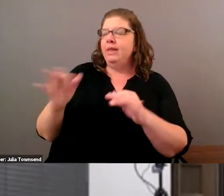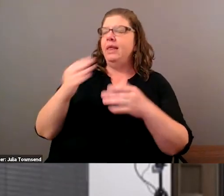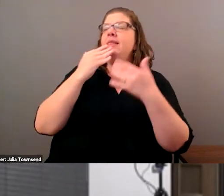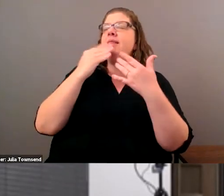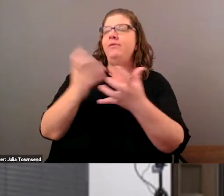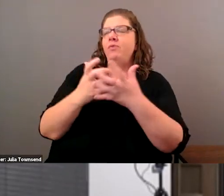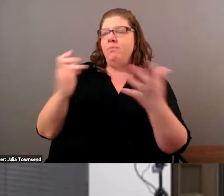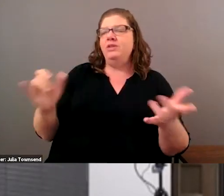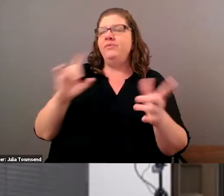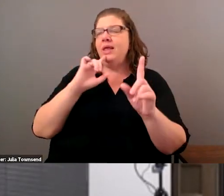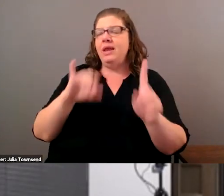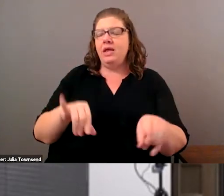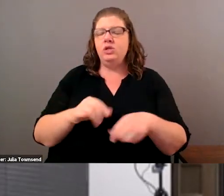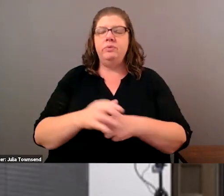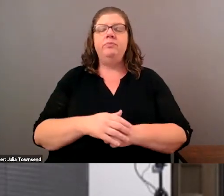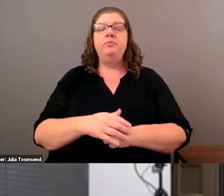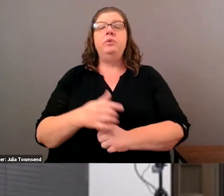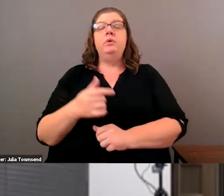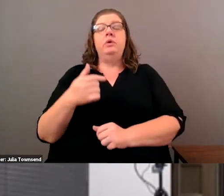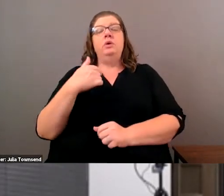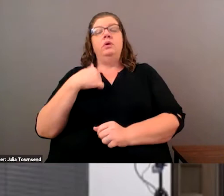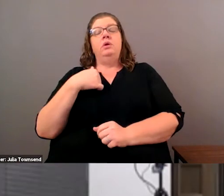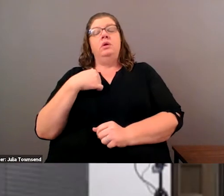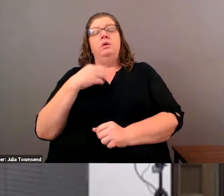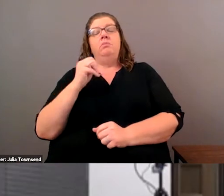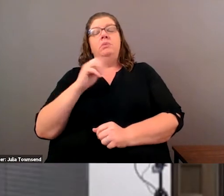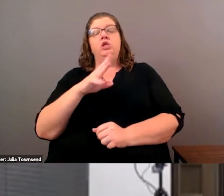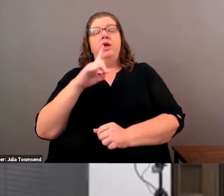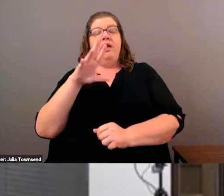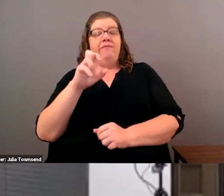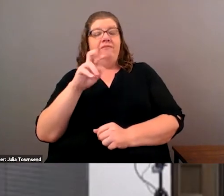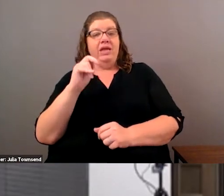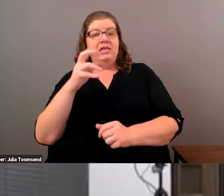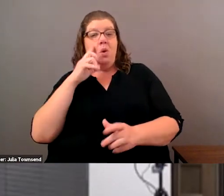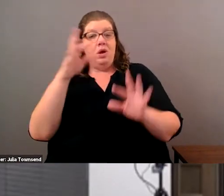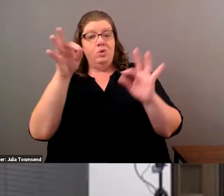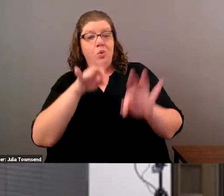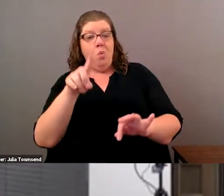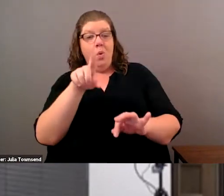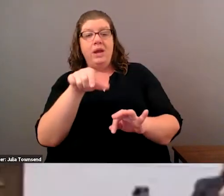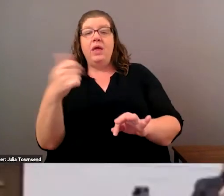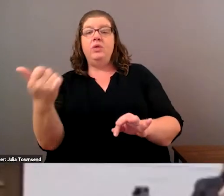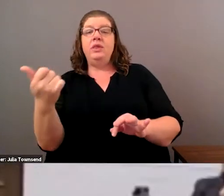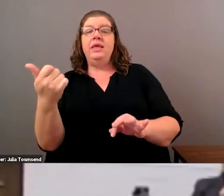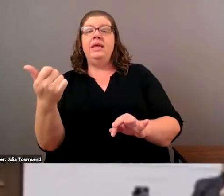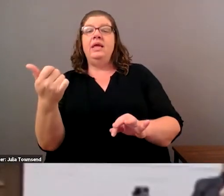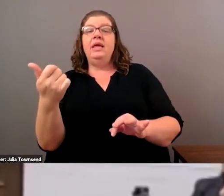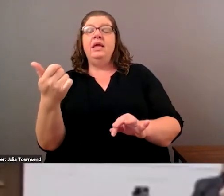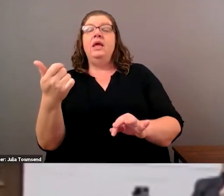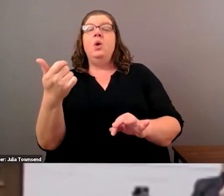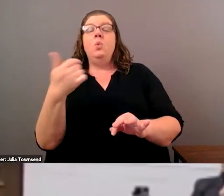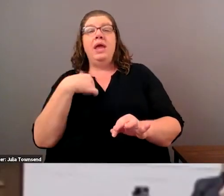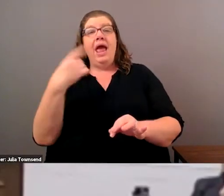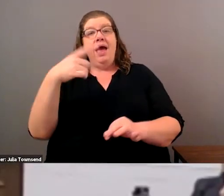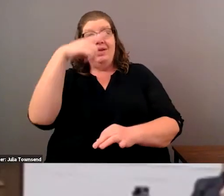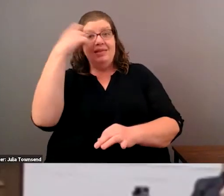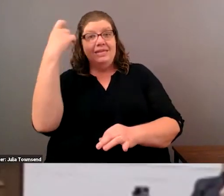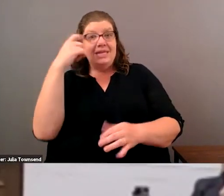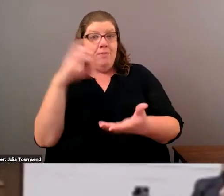that answer. Can I just also want to reiterate one other thing, that we have a summer of learning right